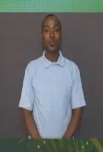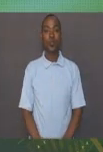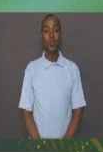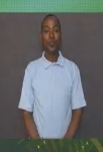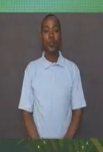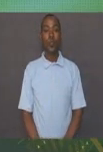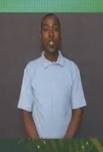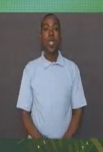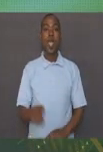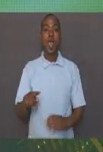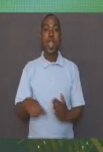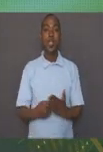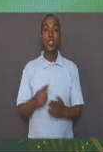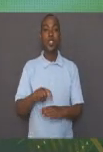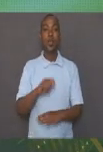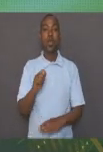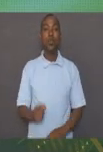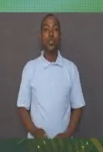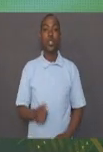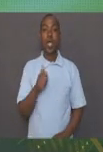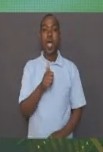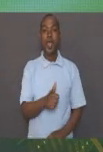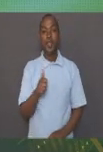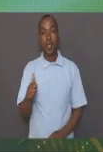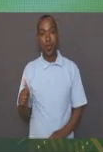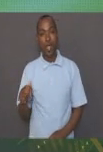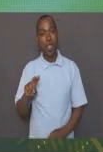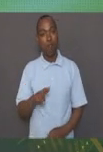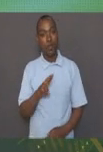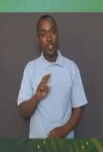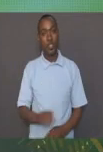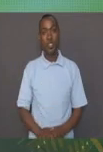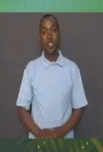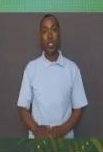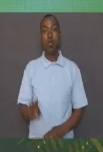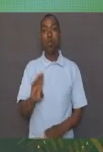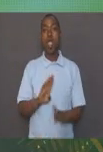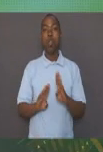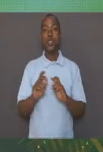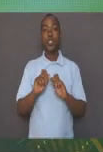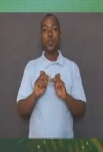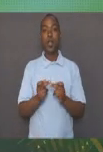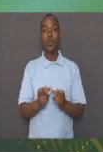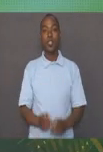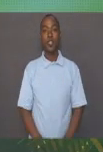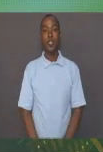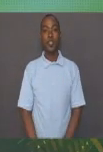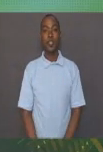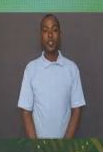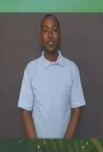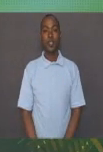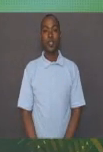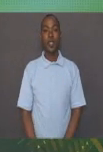The institutions were Addis Ababa University Biology Department,